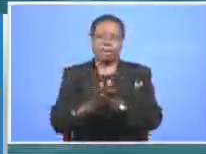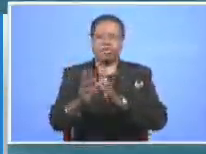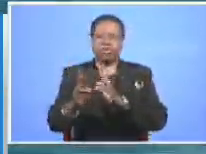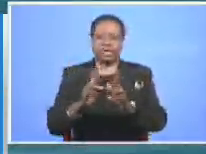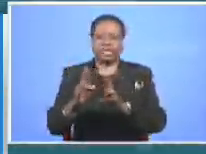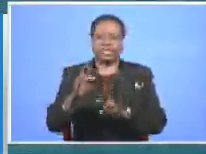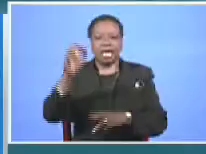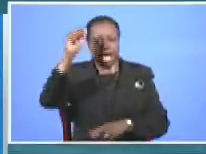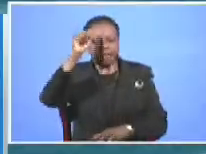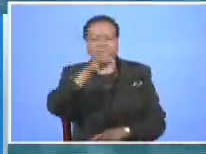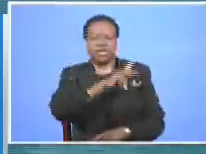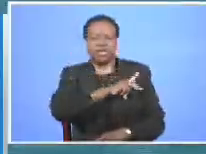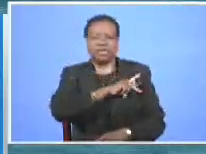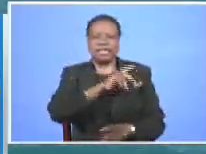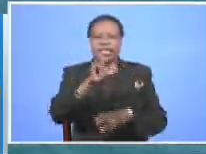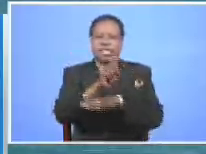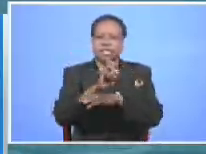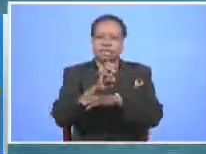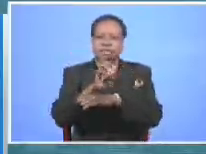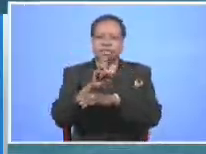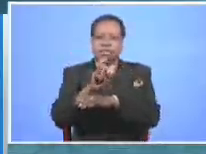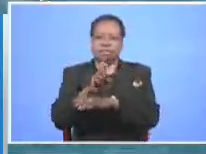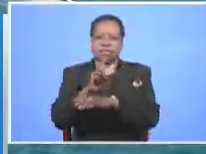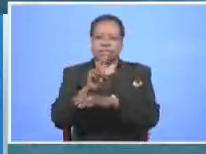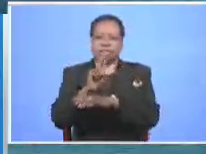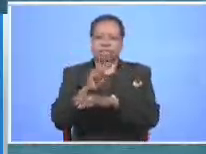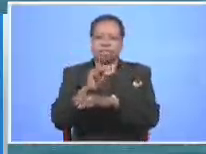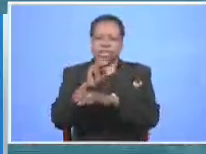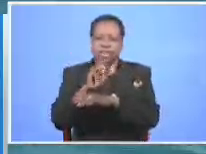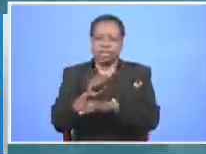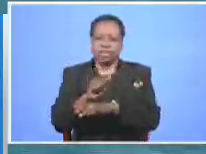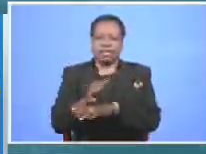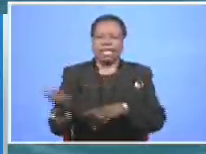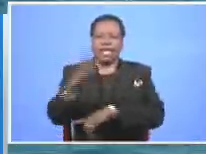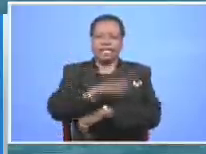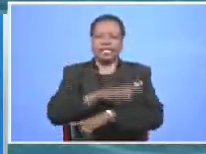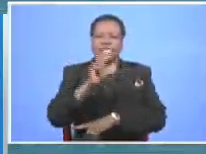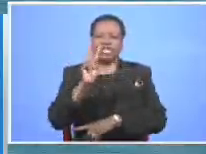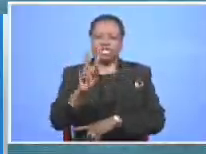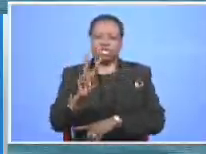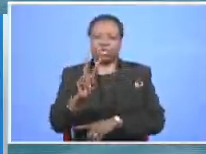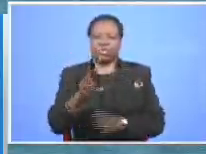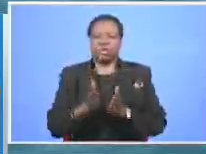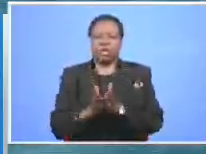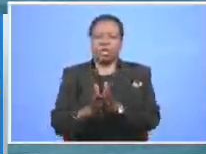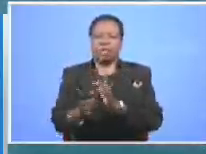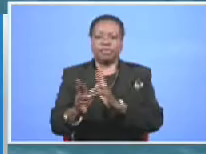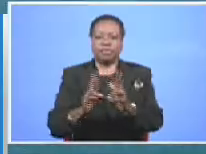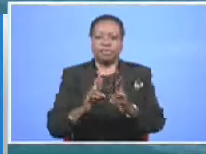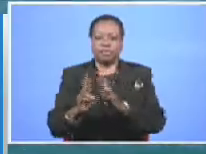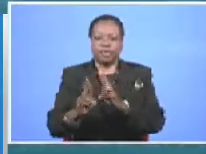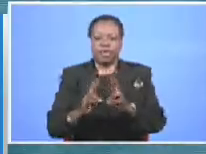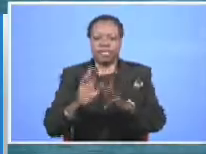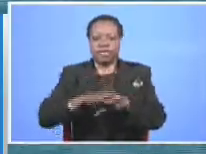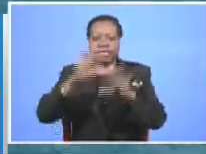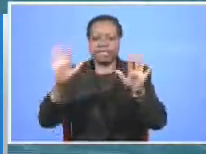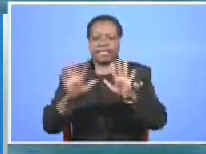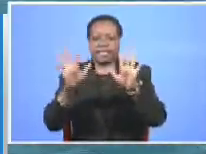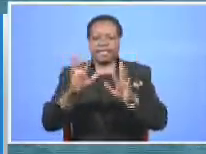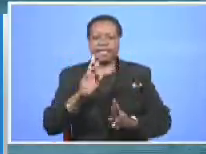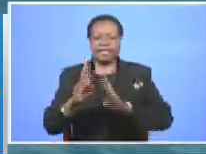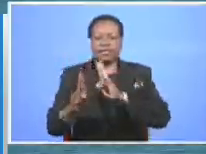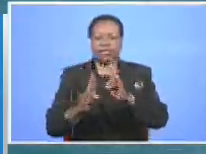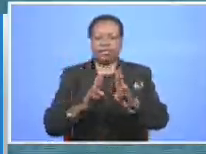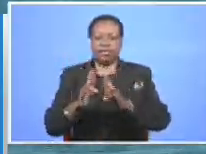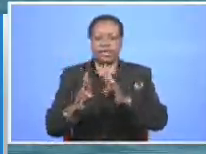Exuma with the latest. Day two of the bull red regatta in the books, and Sunday's race didn't see a change